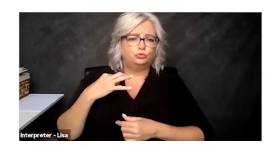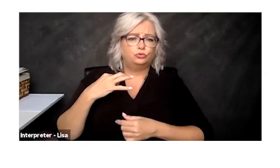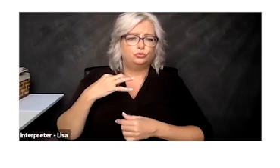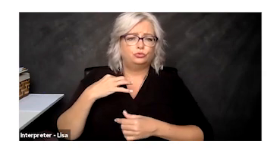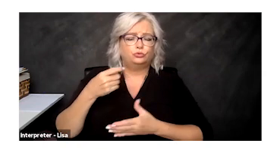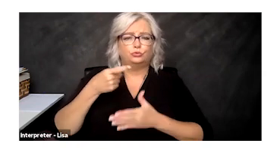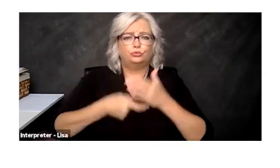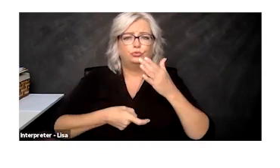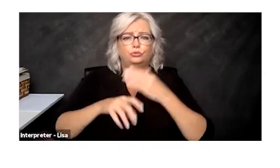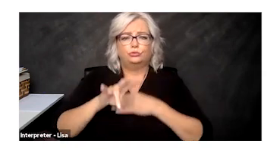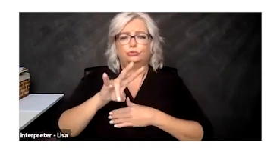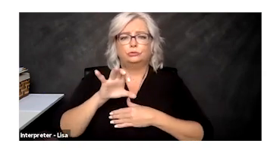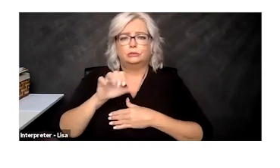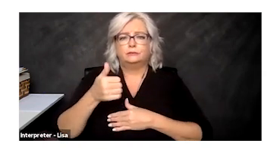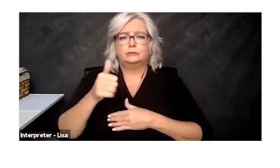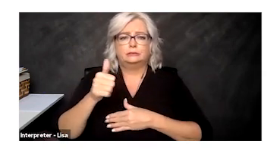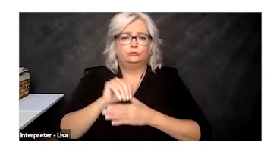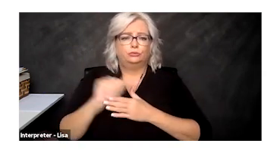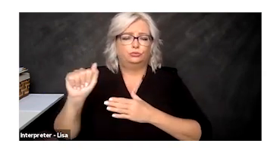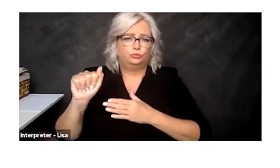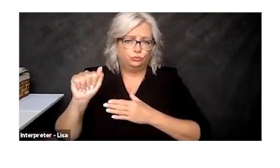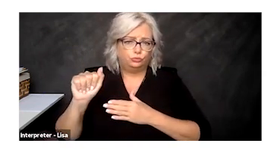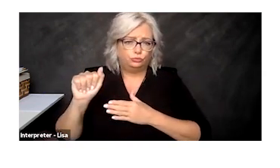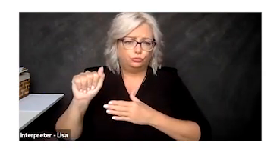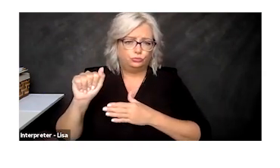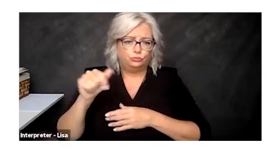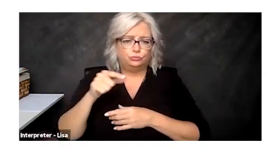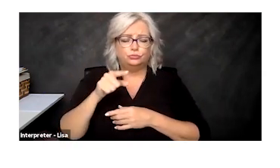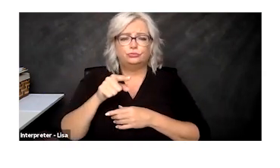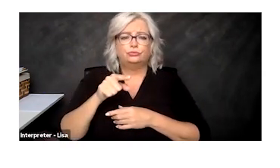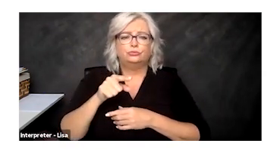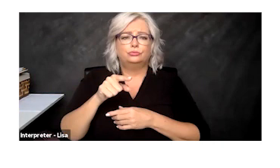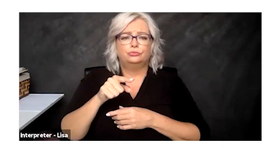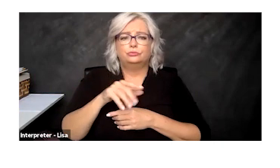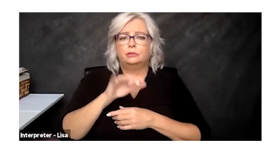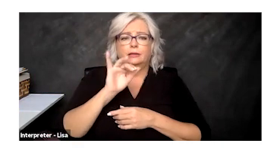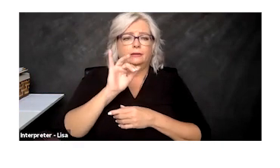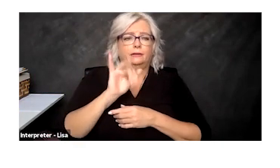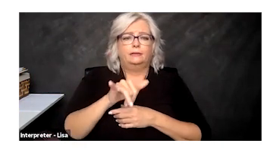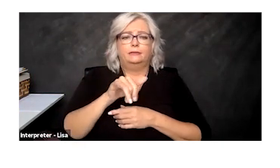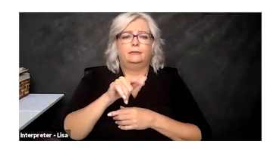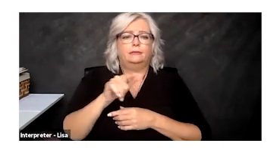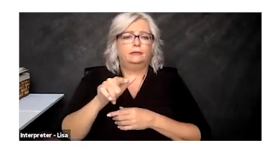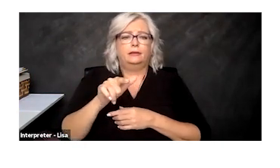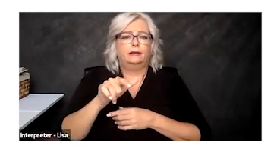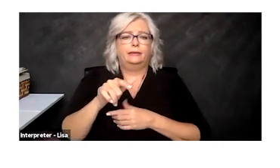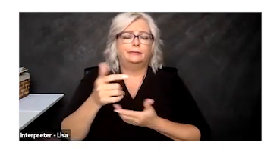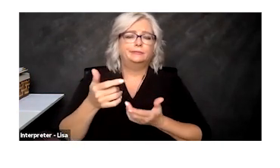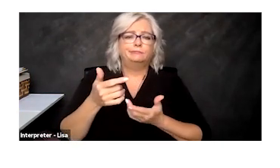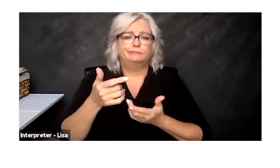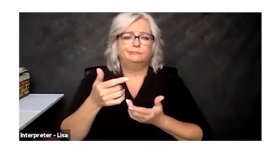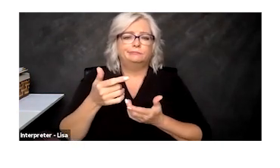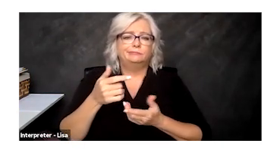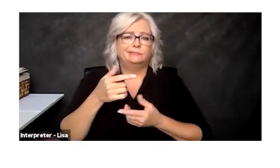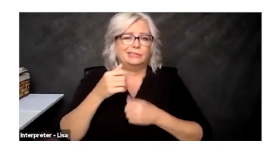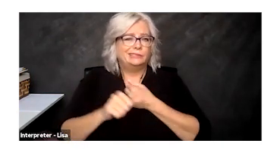for $710. So not only is this commodifying activism, which is usually really